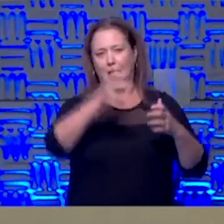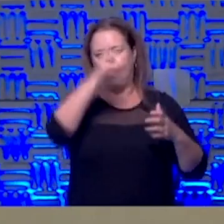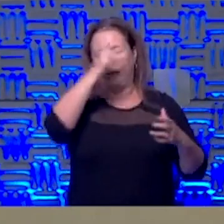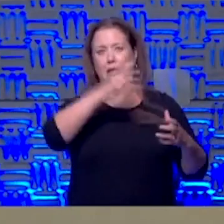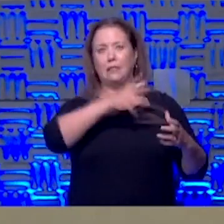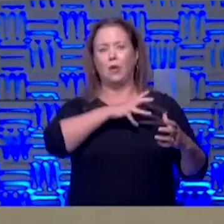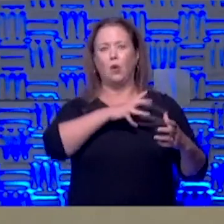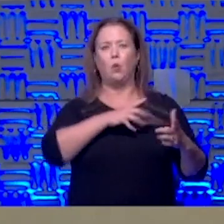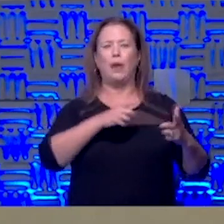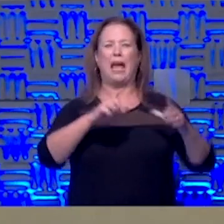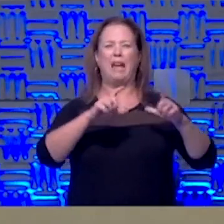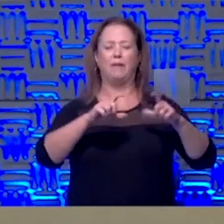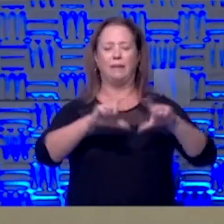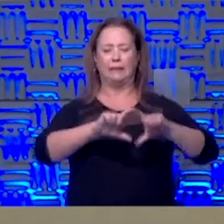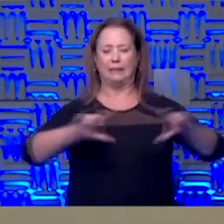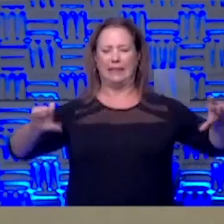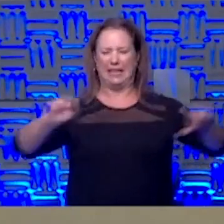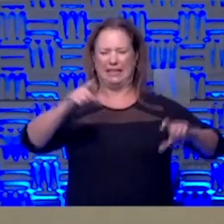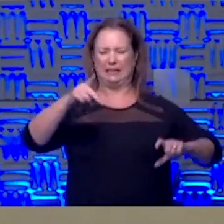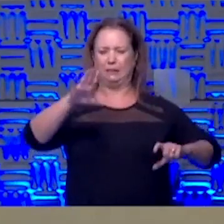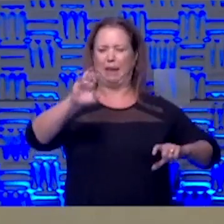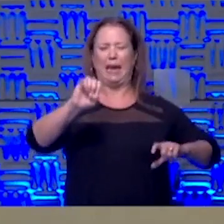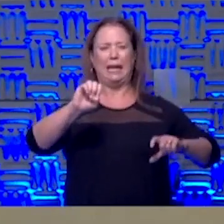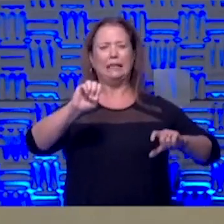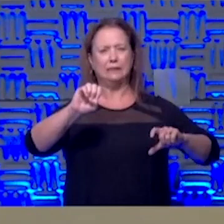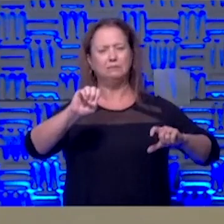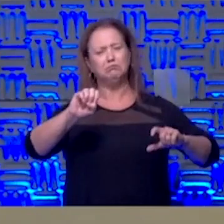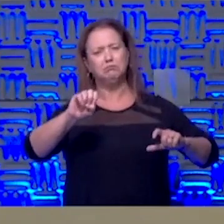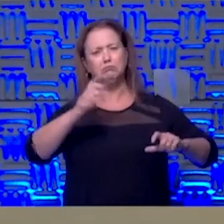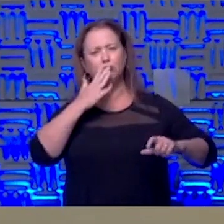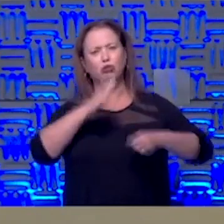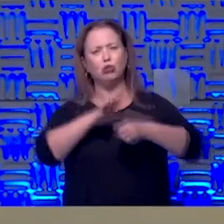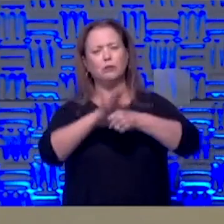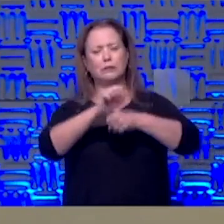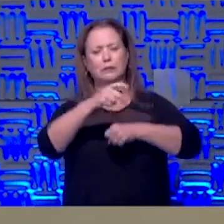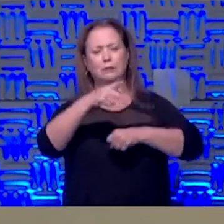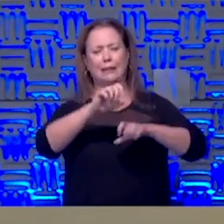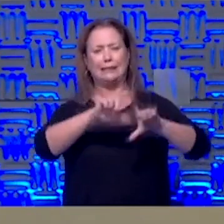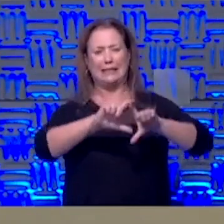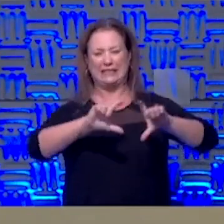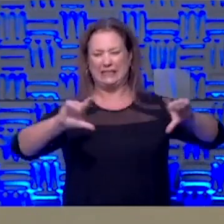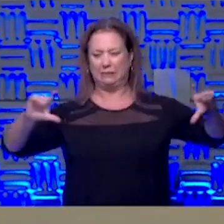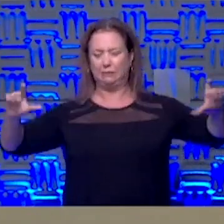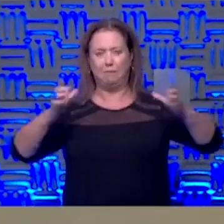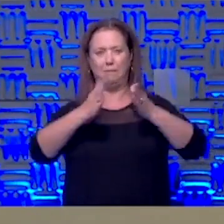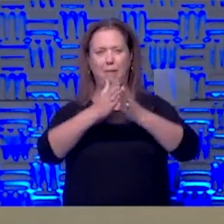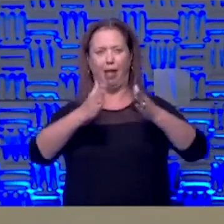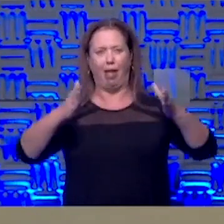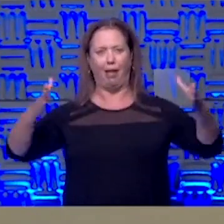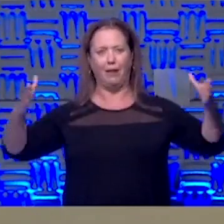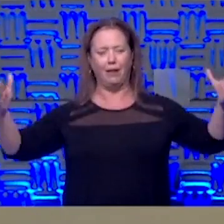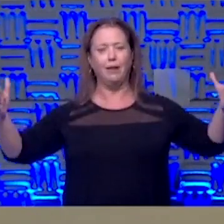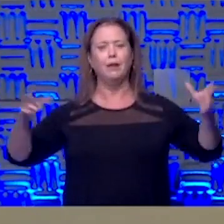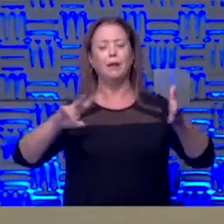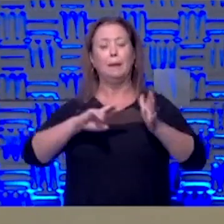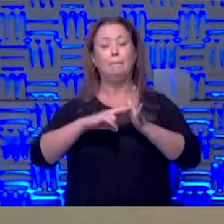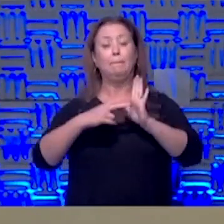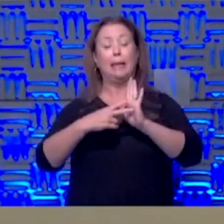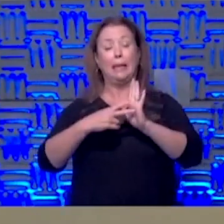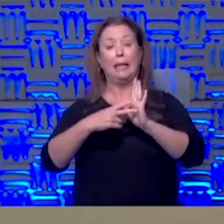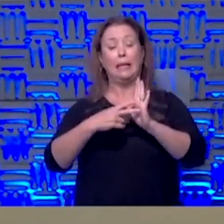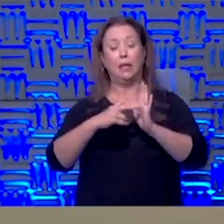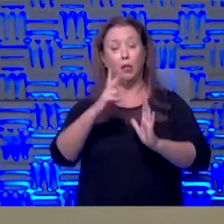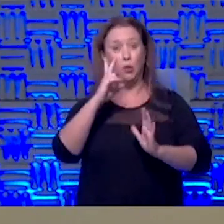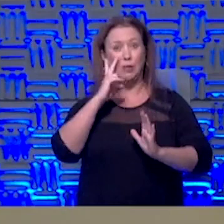have a bigger space than what you think in the dugout, because the dugout is actually expanded. Meaning this is that what